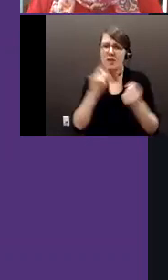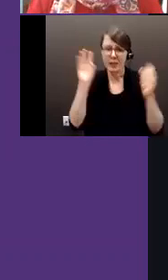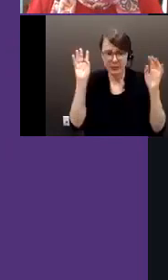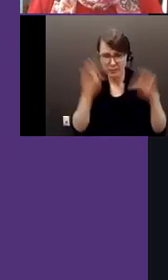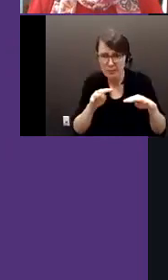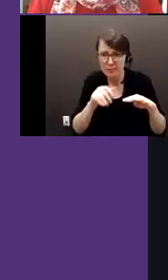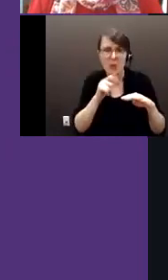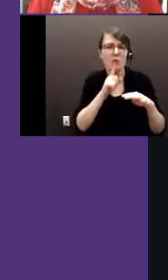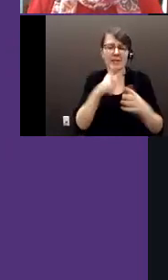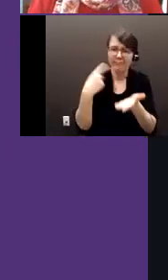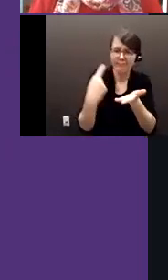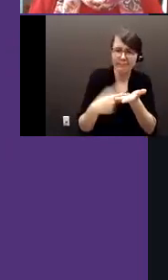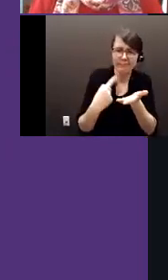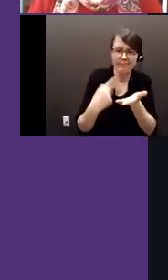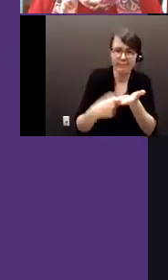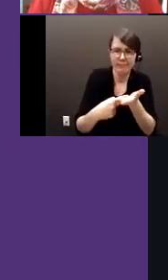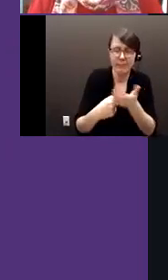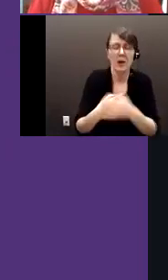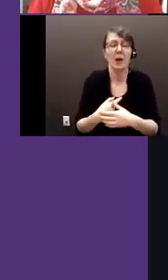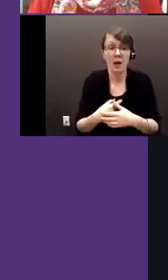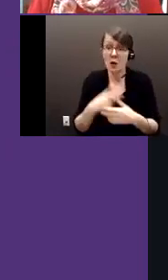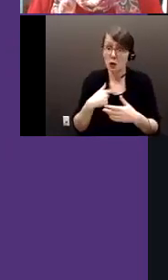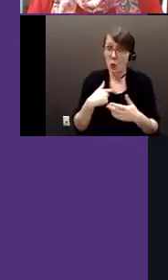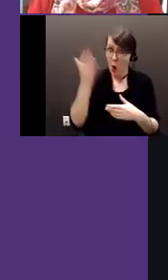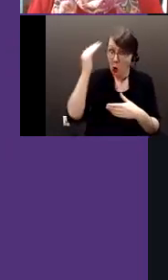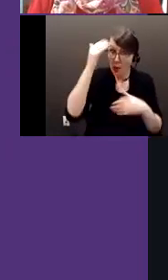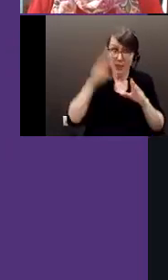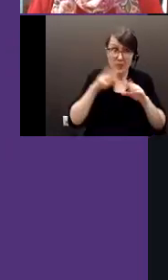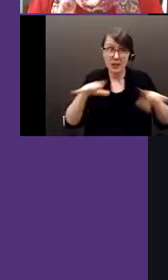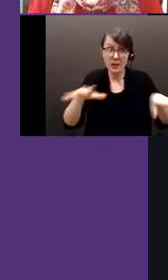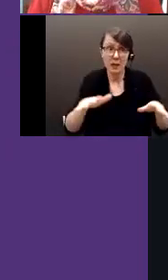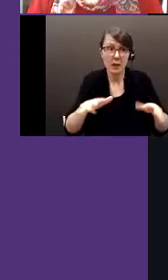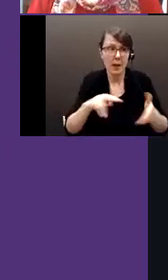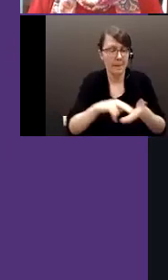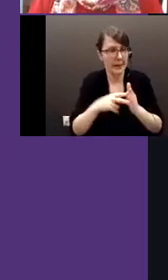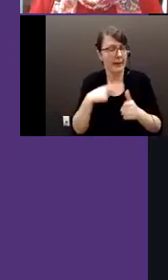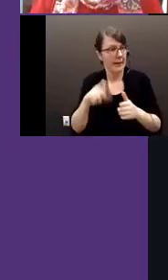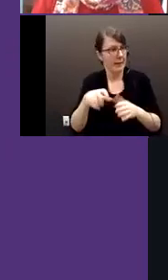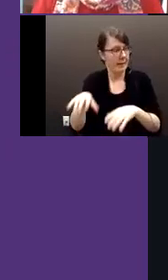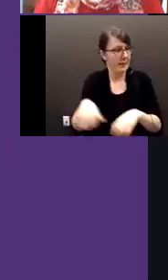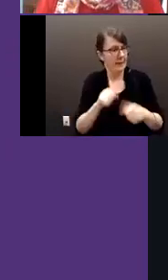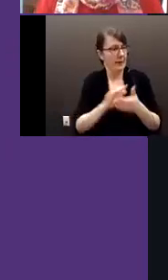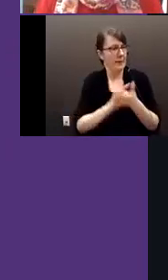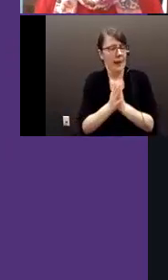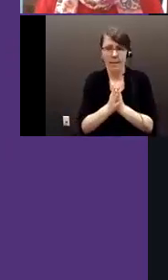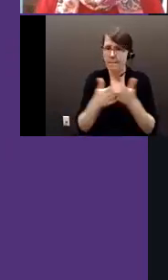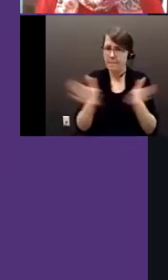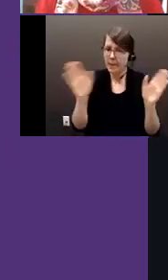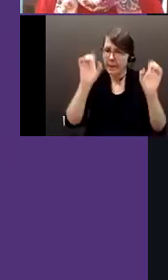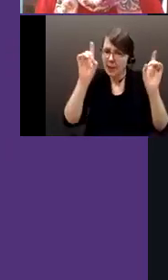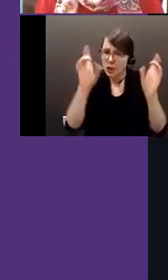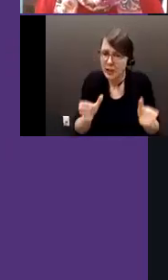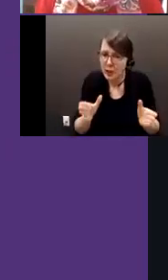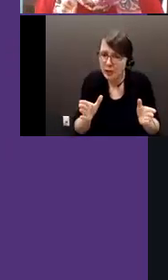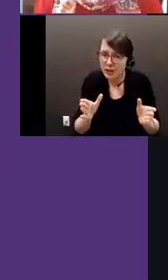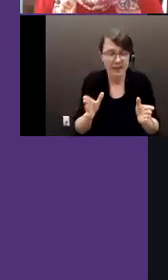And so being a public educator sort of came to me almost by accident when different opportunities presented